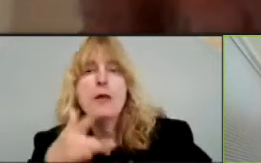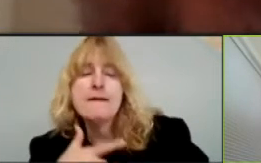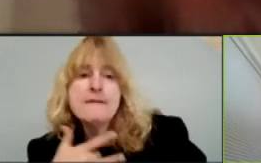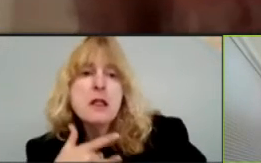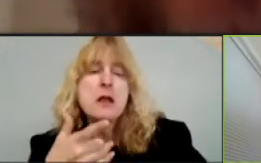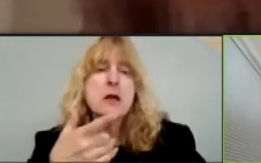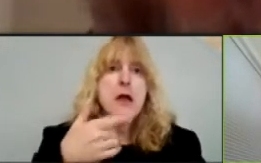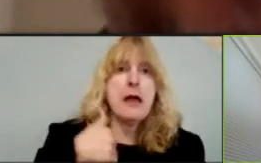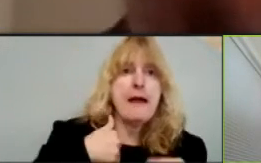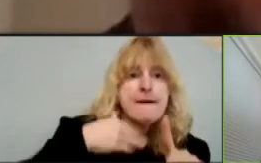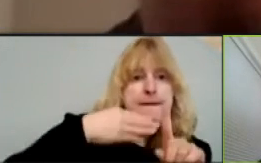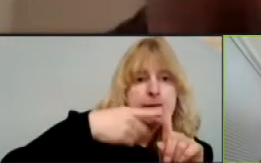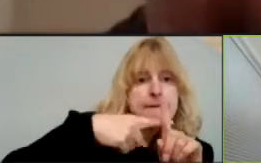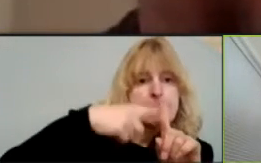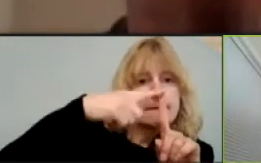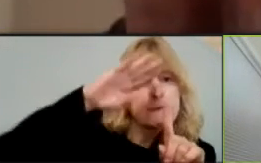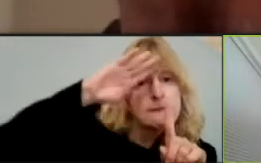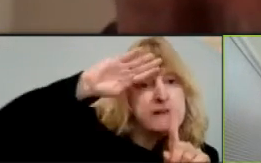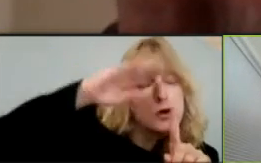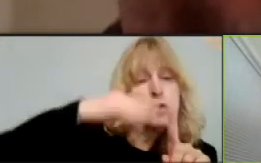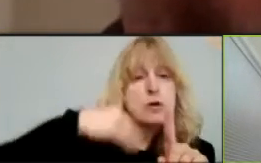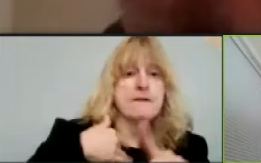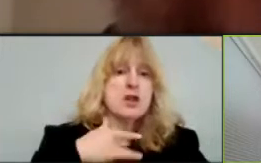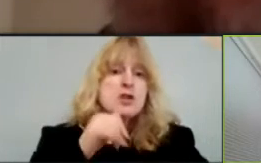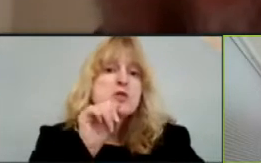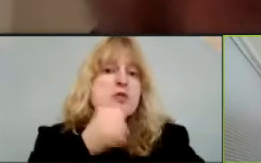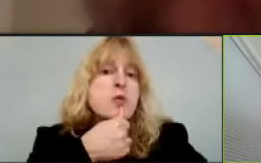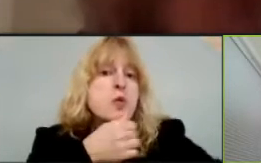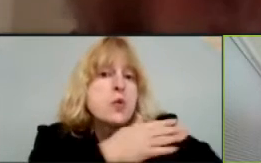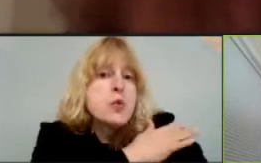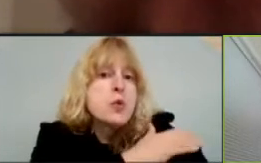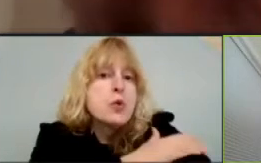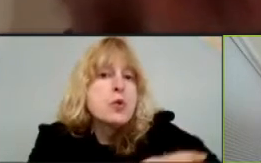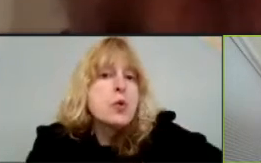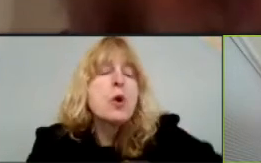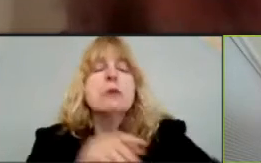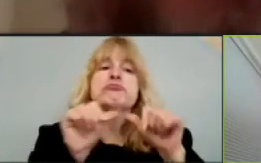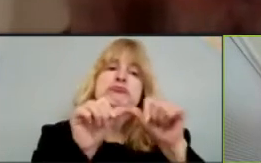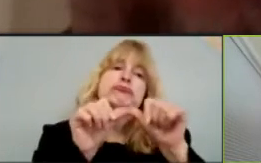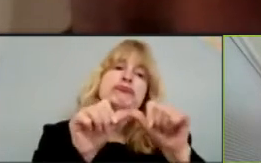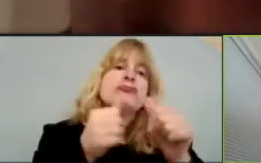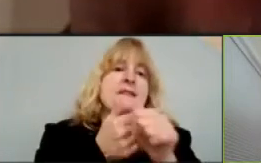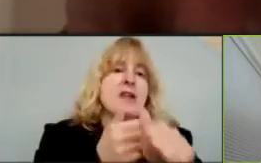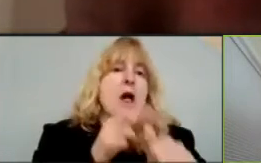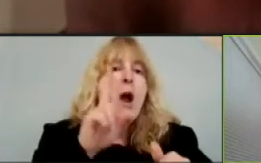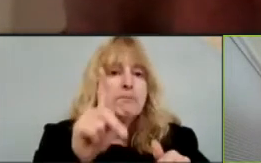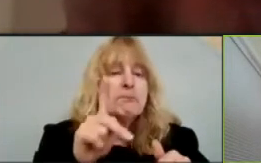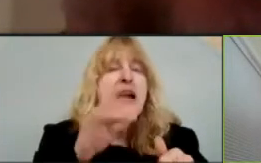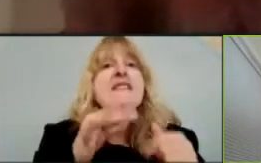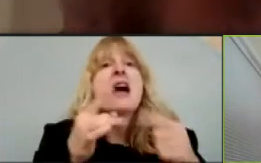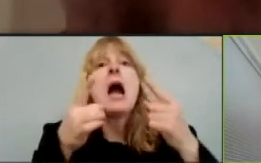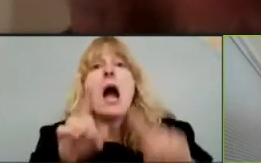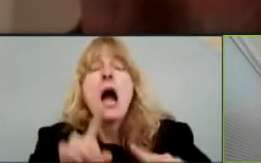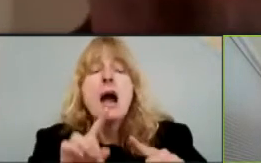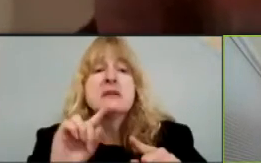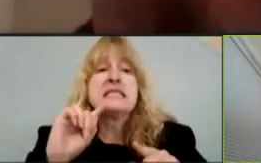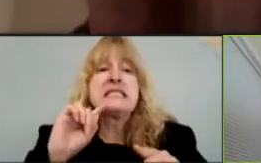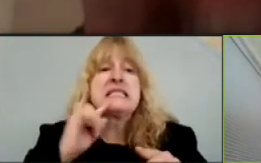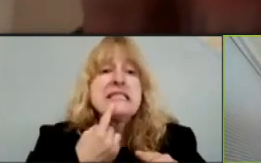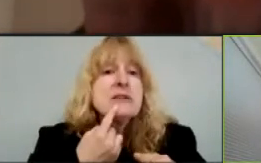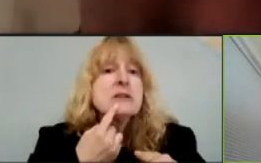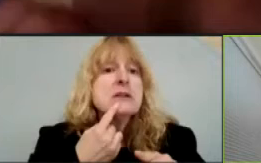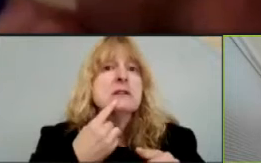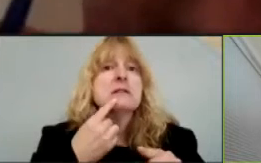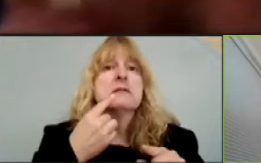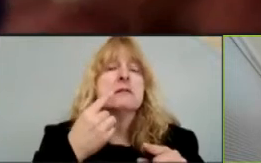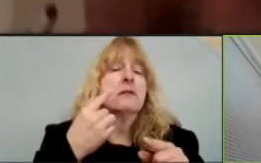sore arm? What are the effects? And then continue to follow up. If by a very small chance you did have a serious adverse event,